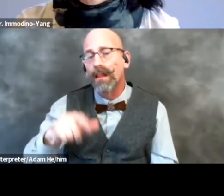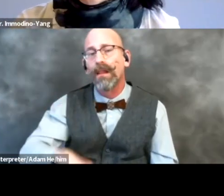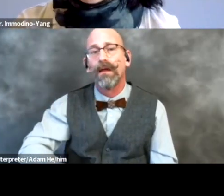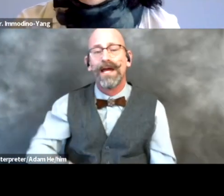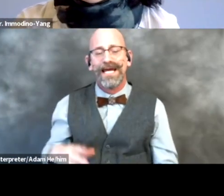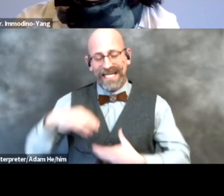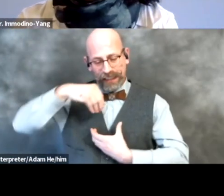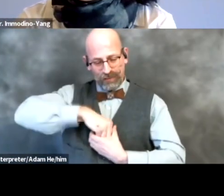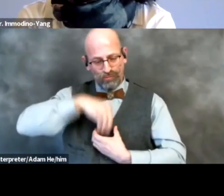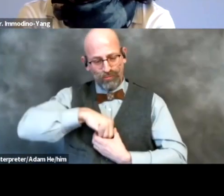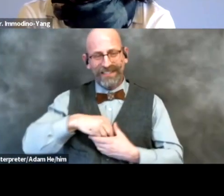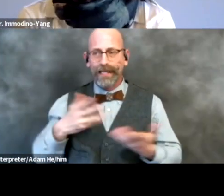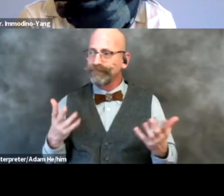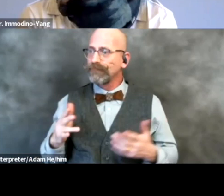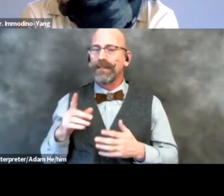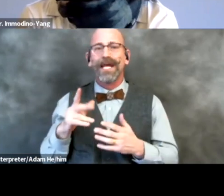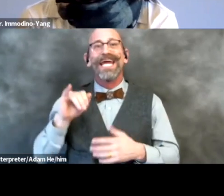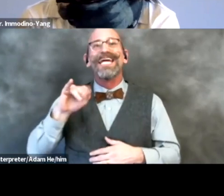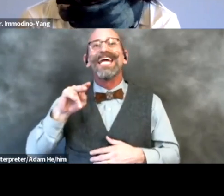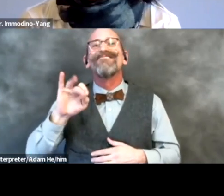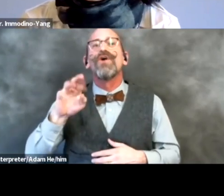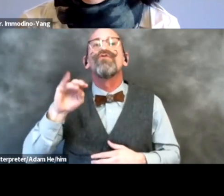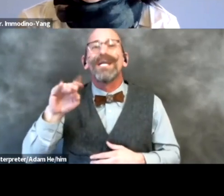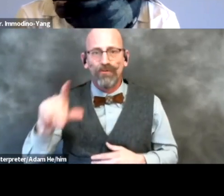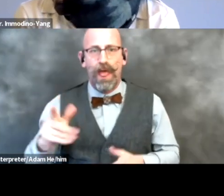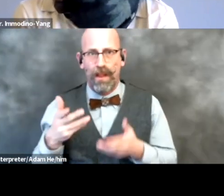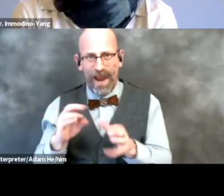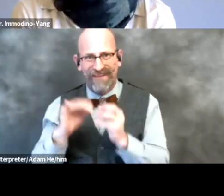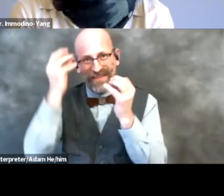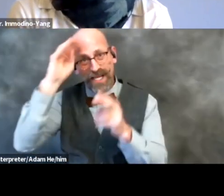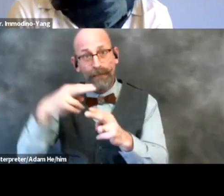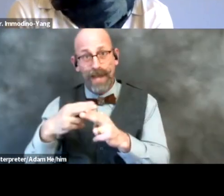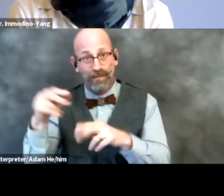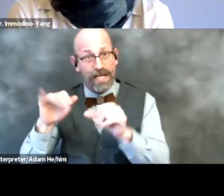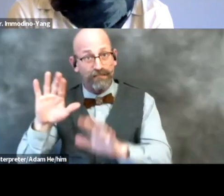a scientist. These are the same kids' answers 3 weeks later.